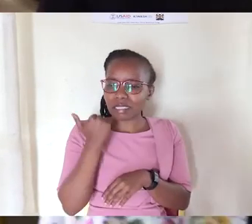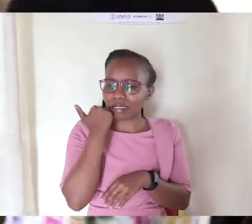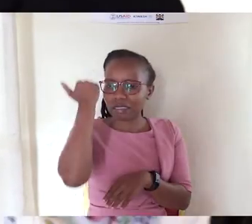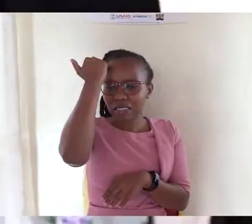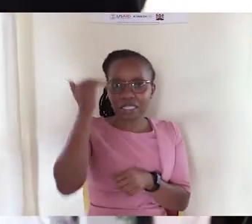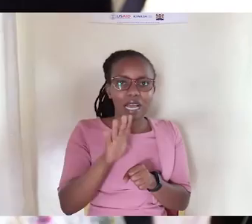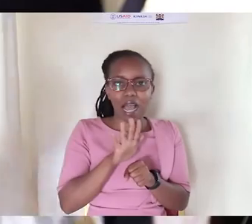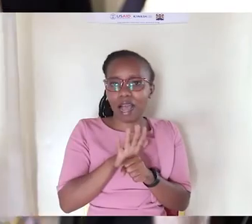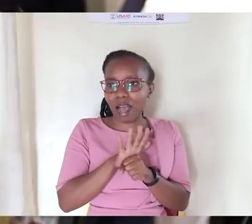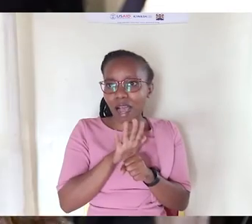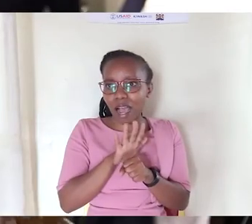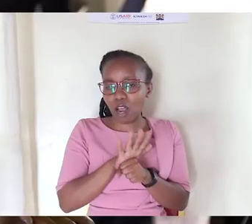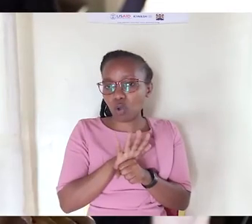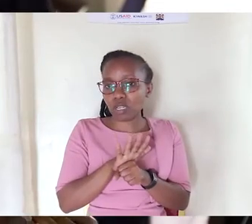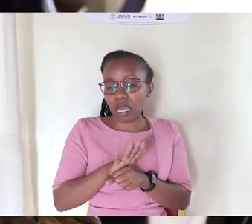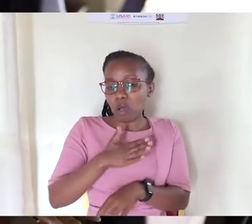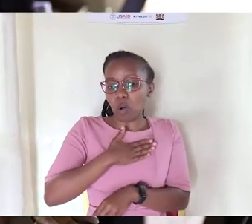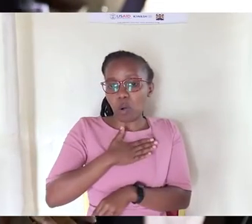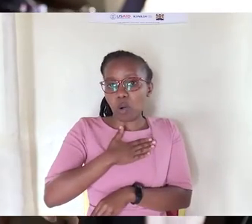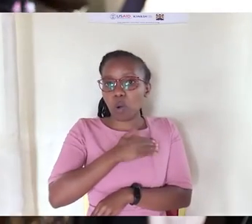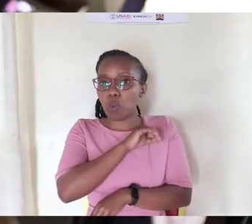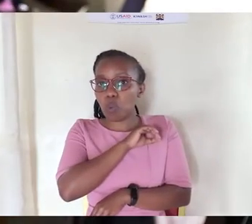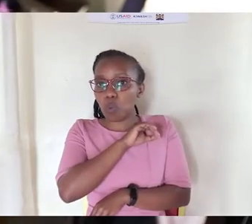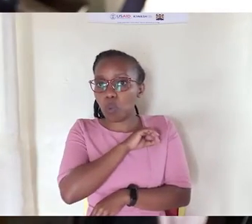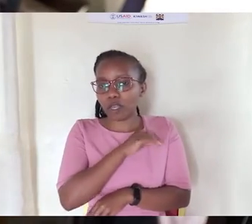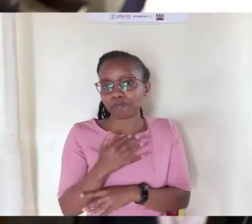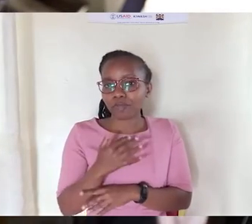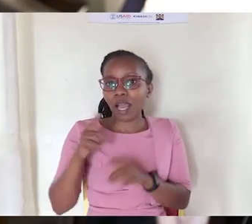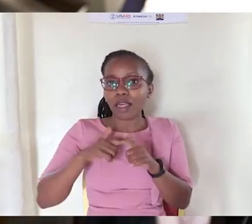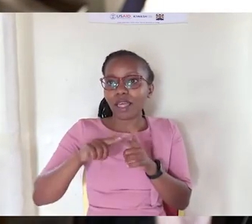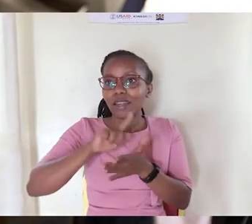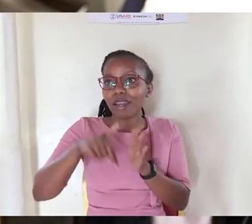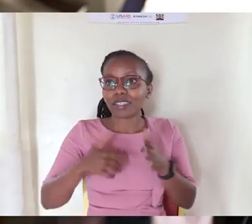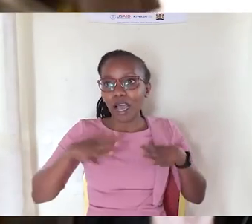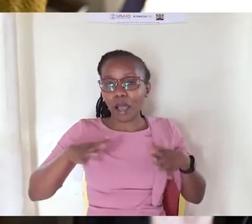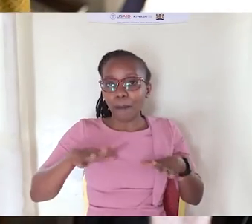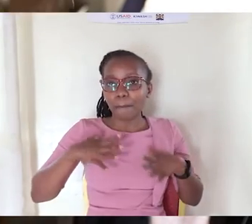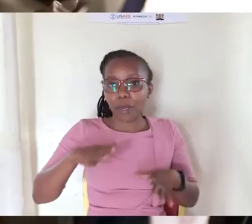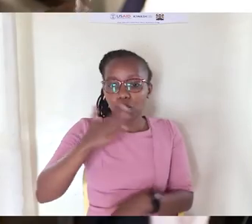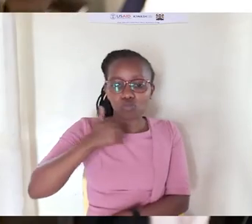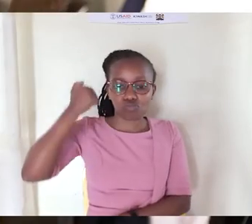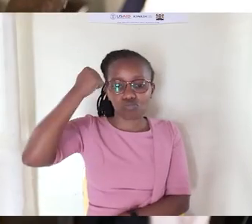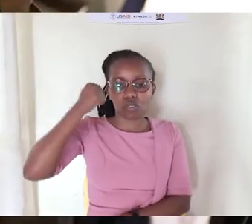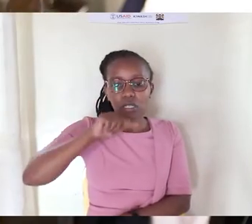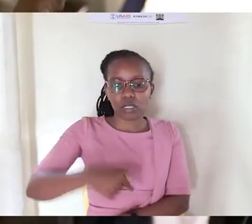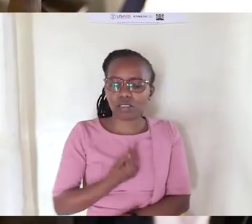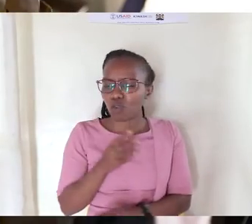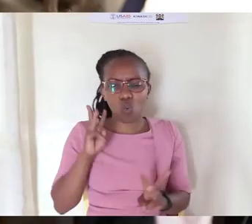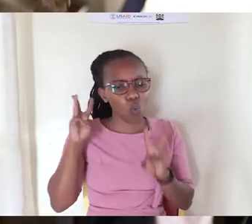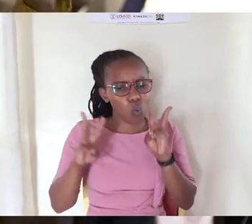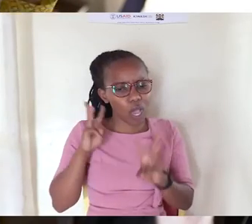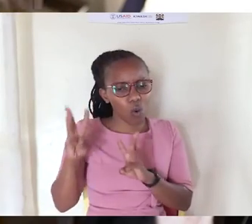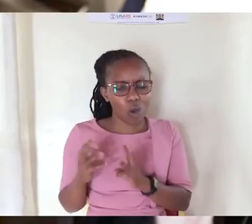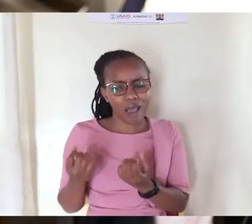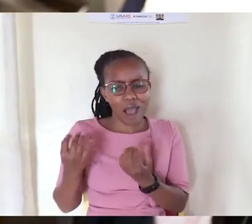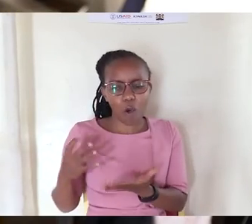way best we know. And unfortunately, most of it always ends up in suicide. That we are wondering how many cases in a